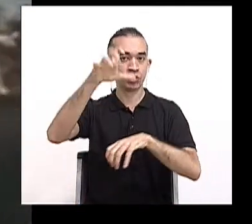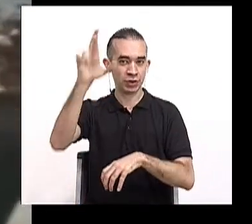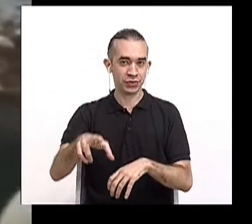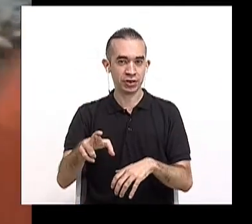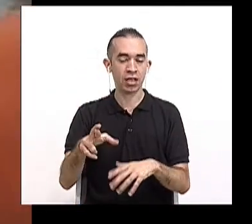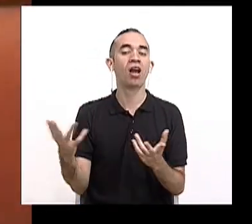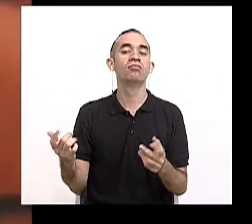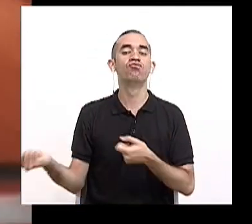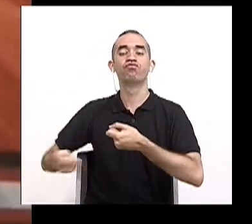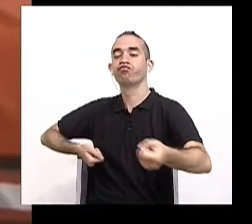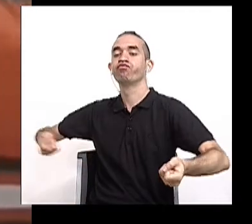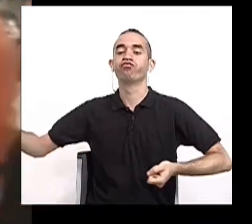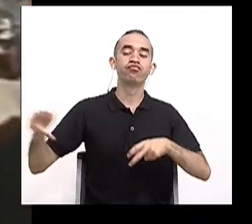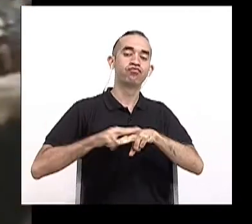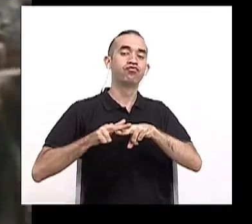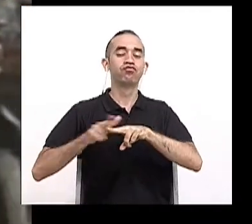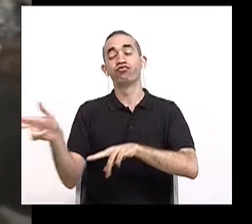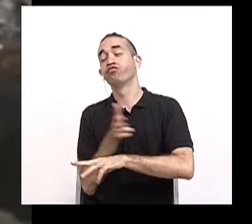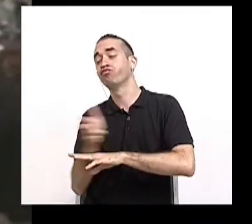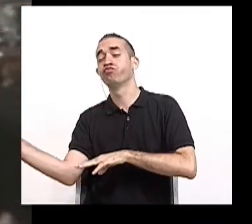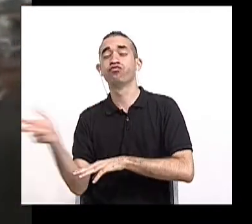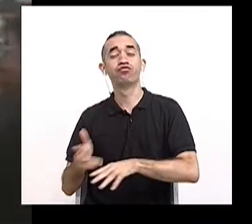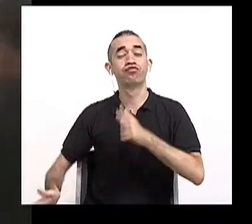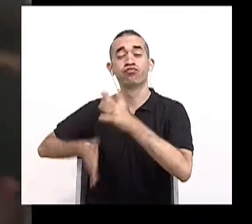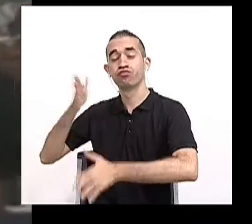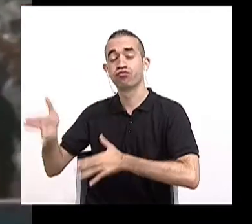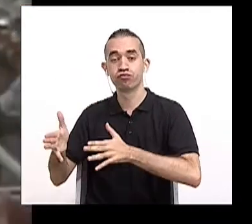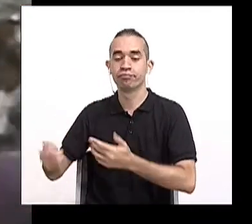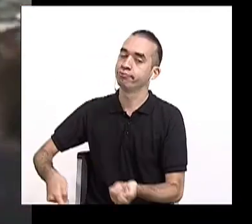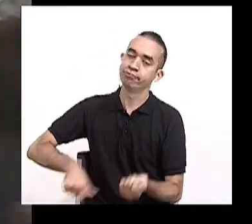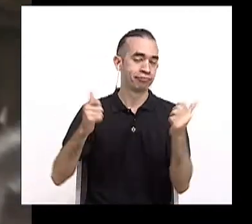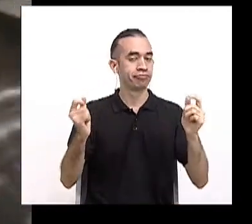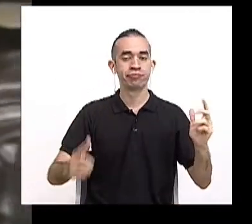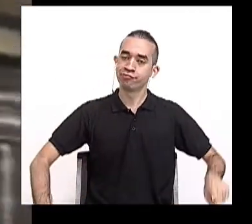rectangular cane-framed vehicles covered by rawhide tarps.